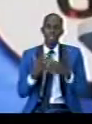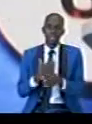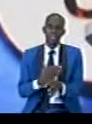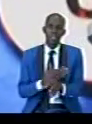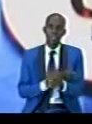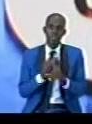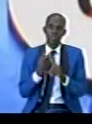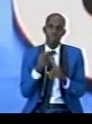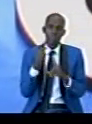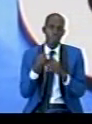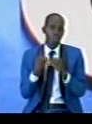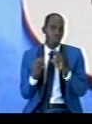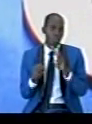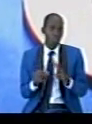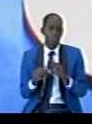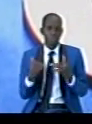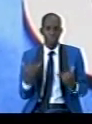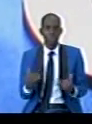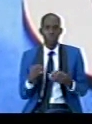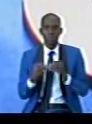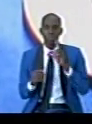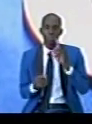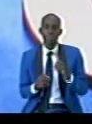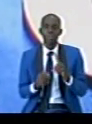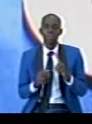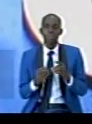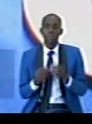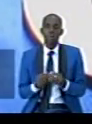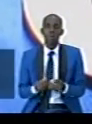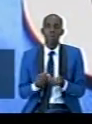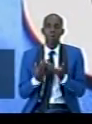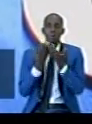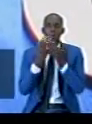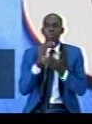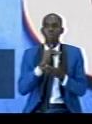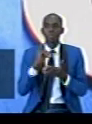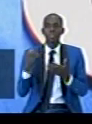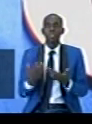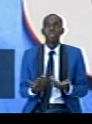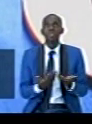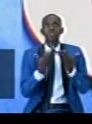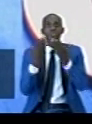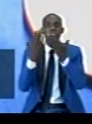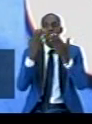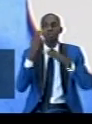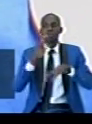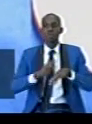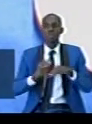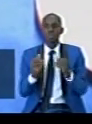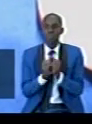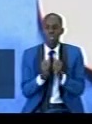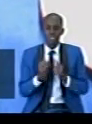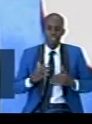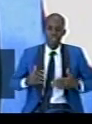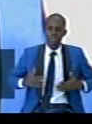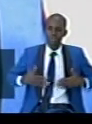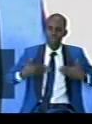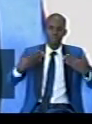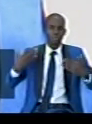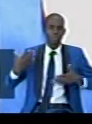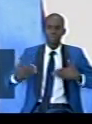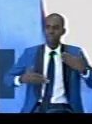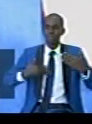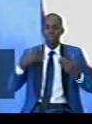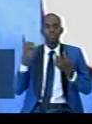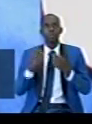one, offering sacrifices with joy to the Lord. Offering sacrifices